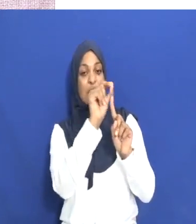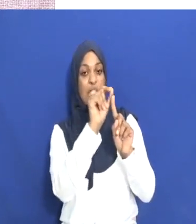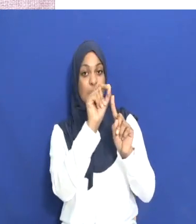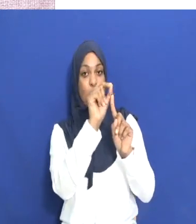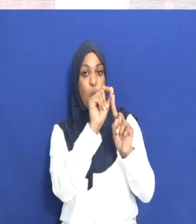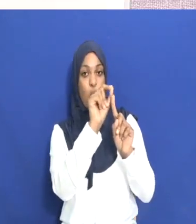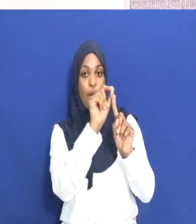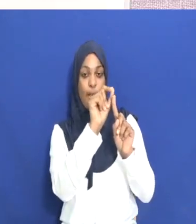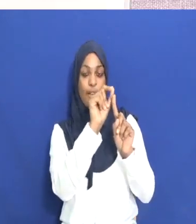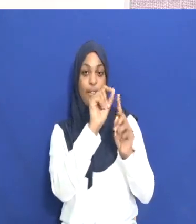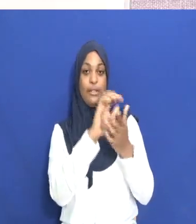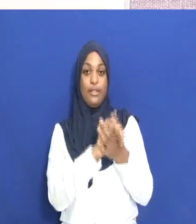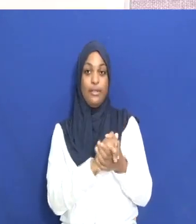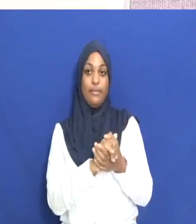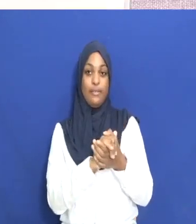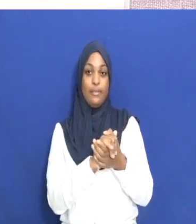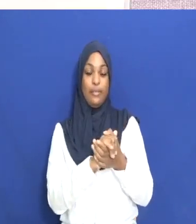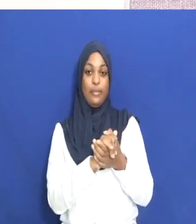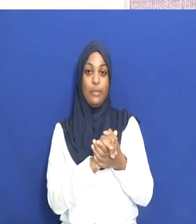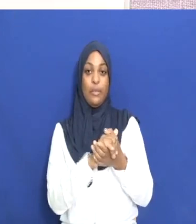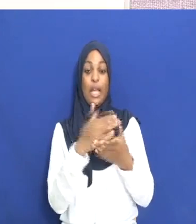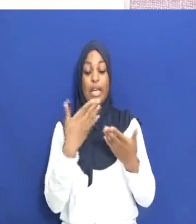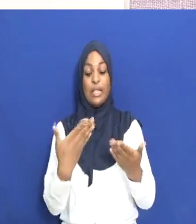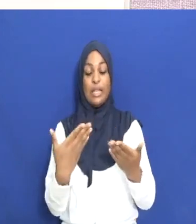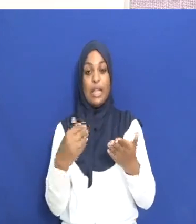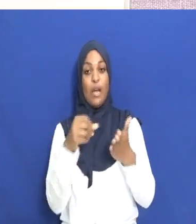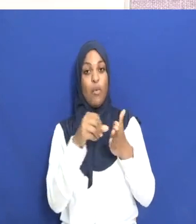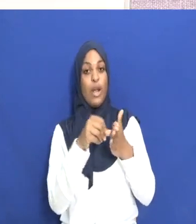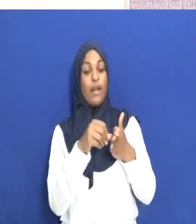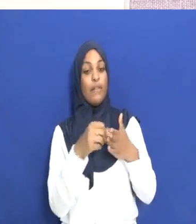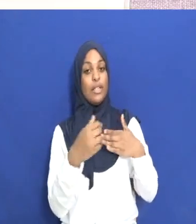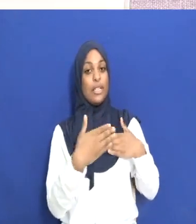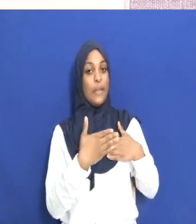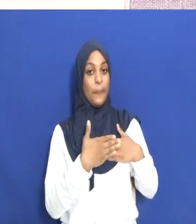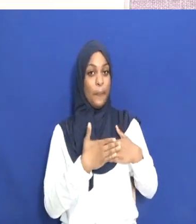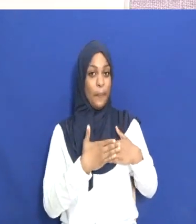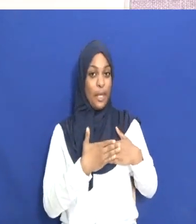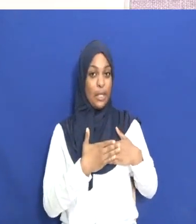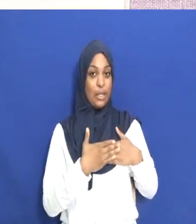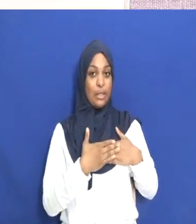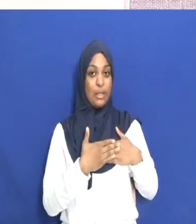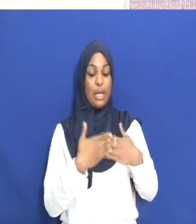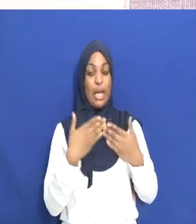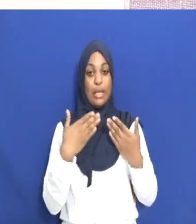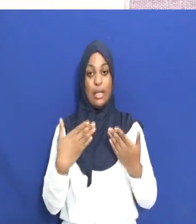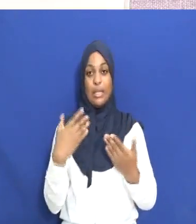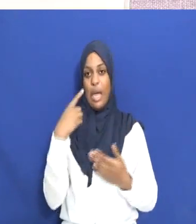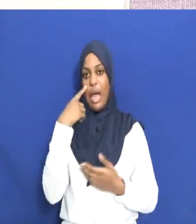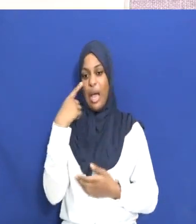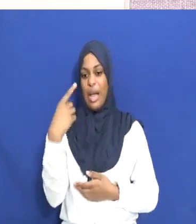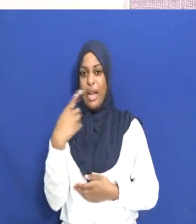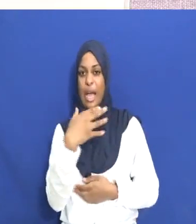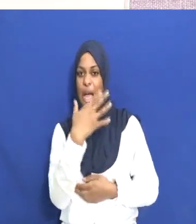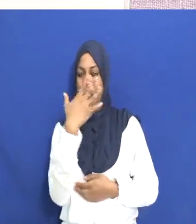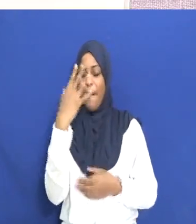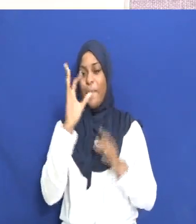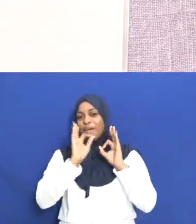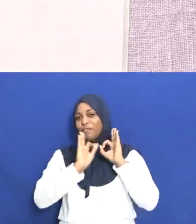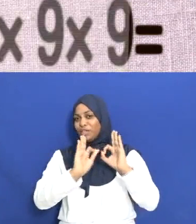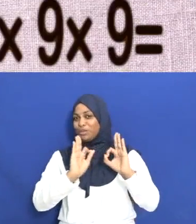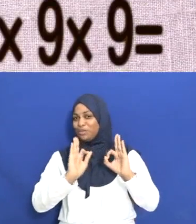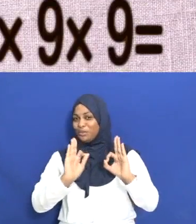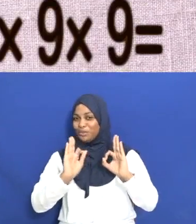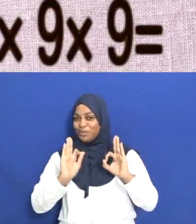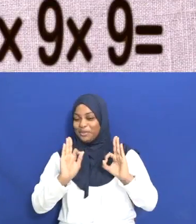form. So, my dear pupil, please now look at the following numbers very